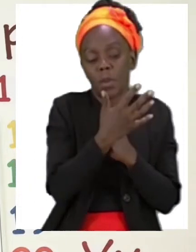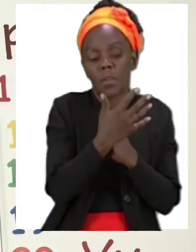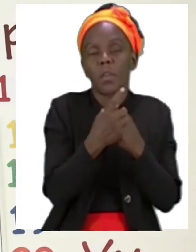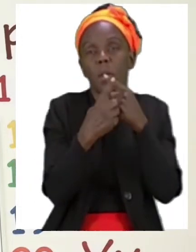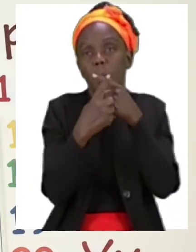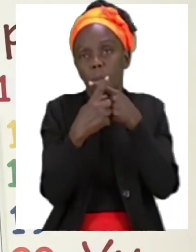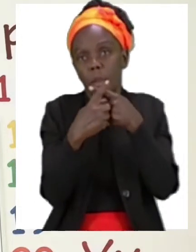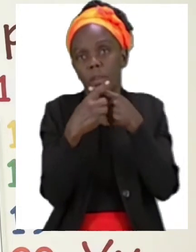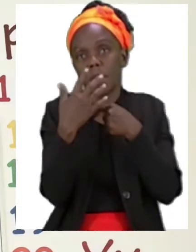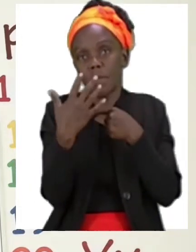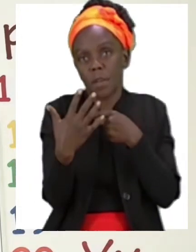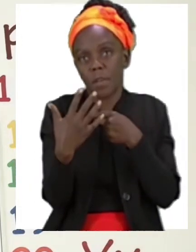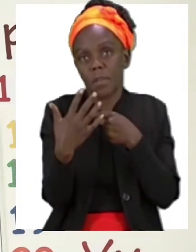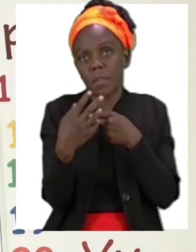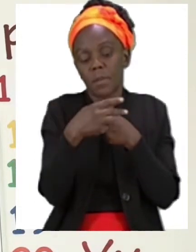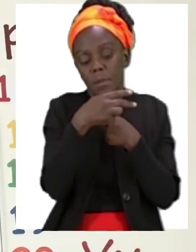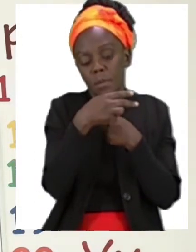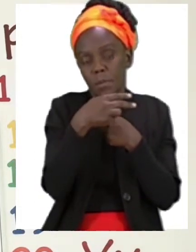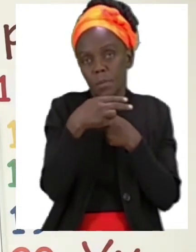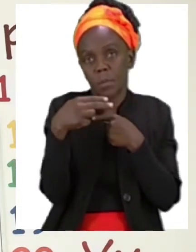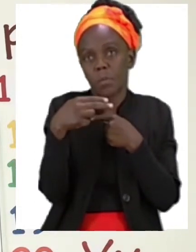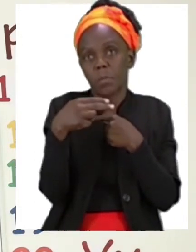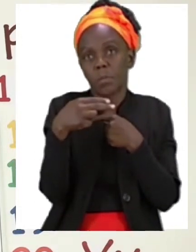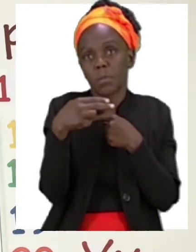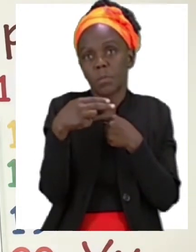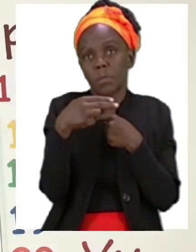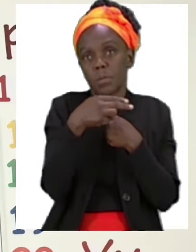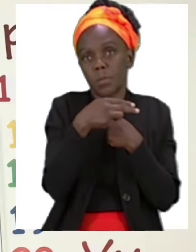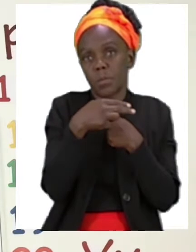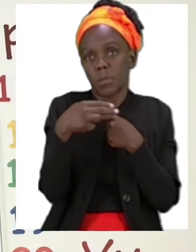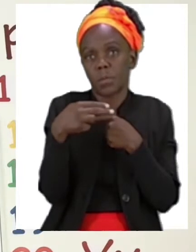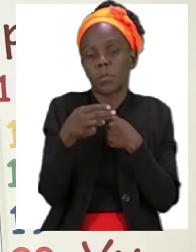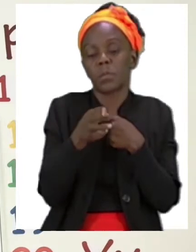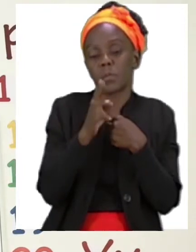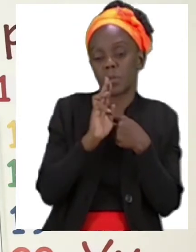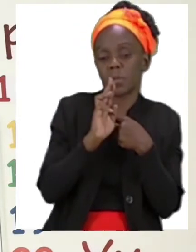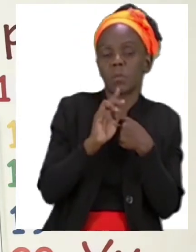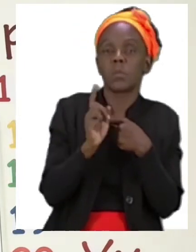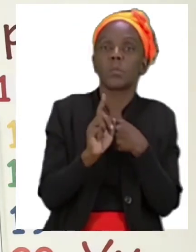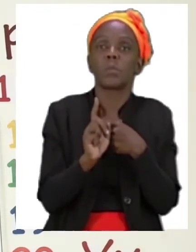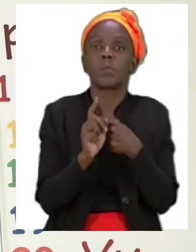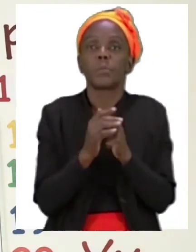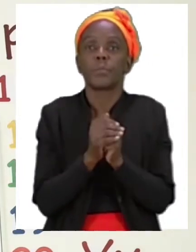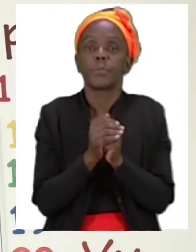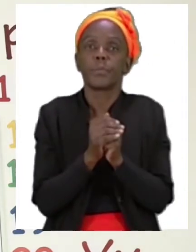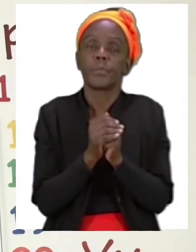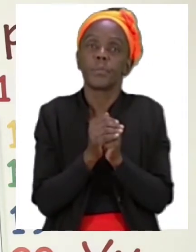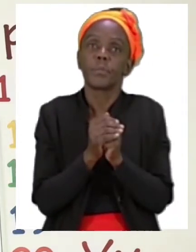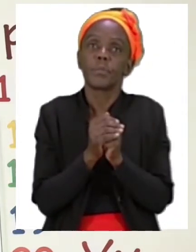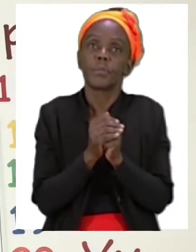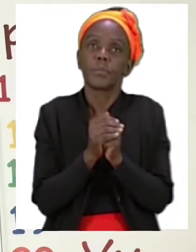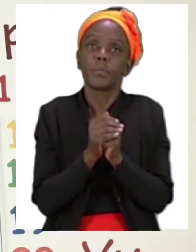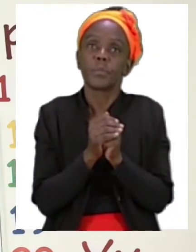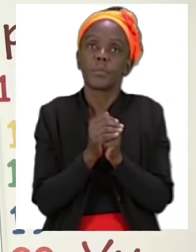plus 5. And all that is left is to find the answer. And I'm going to leave